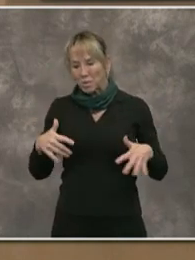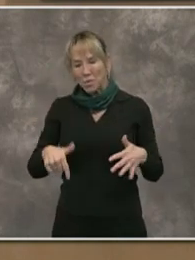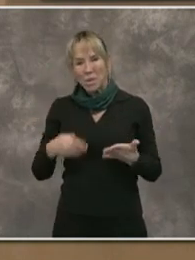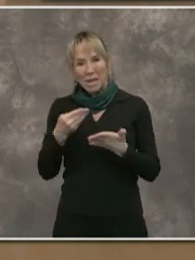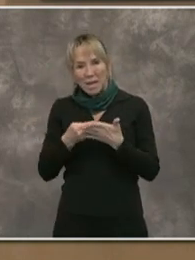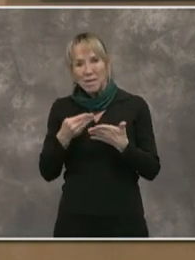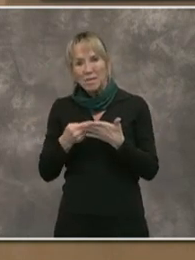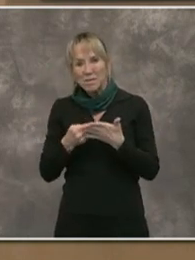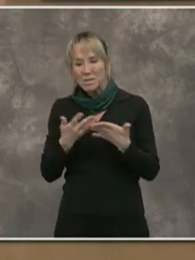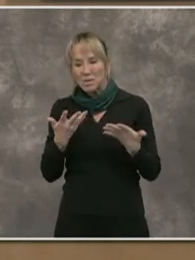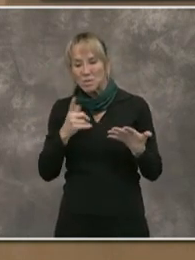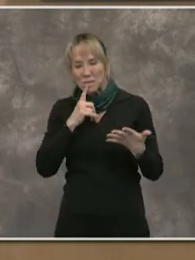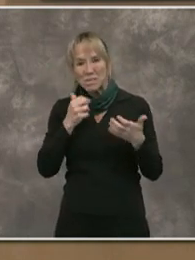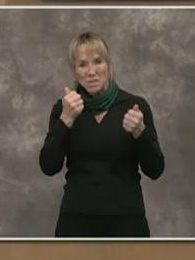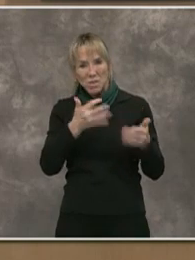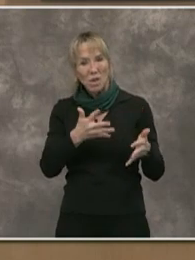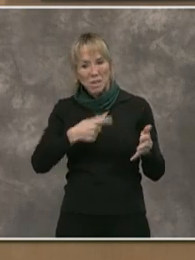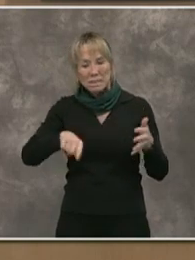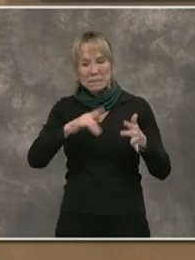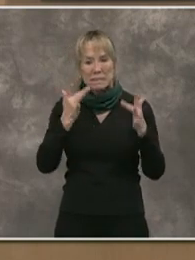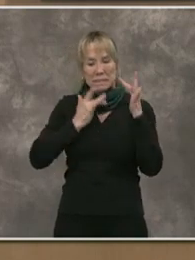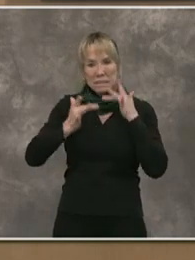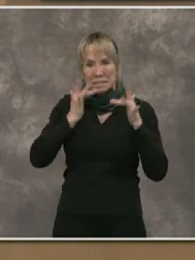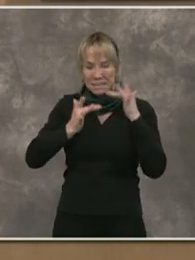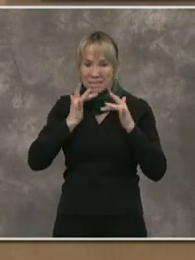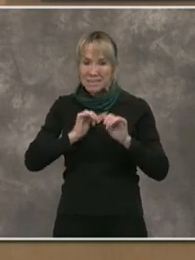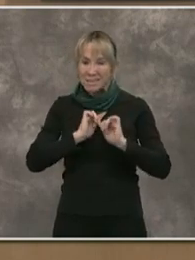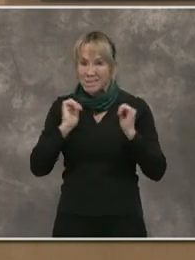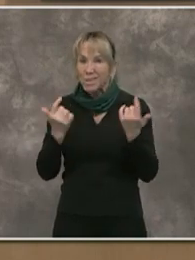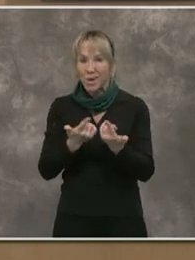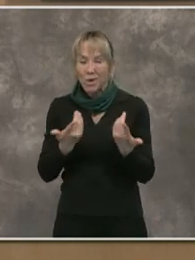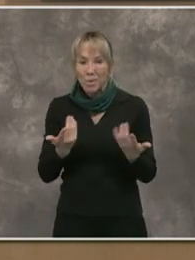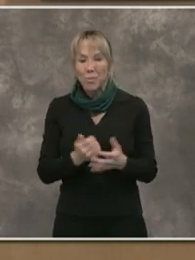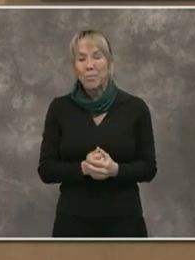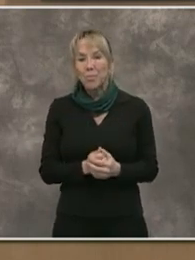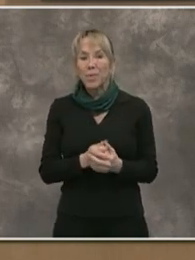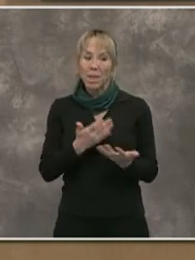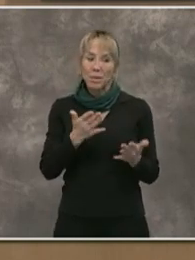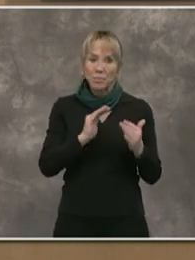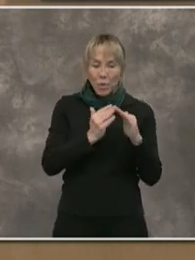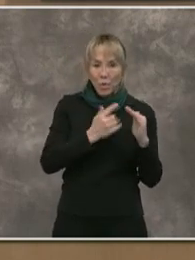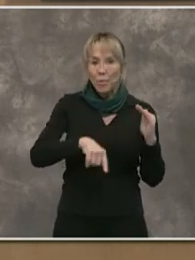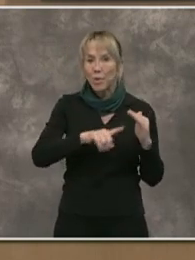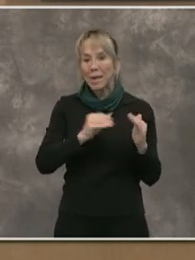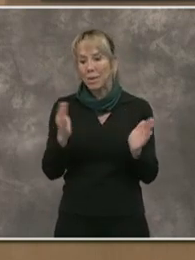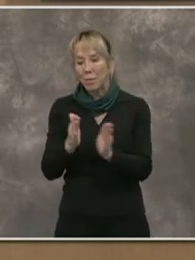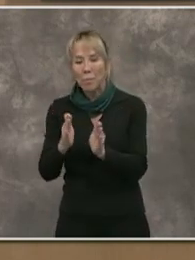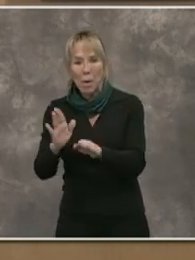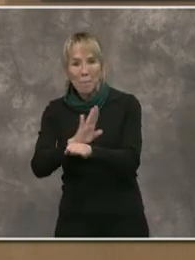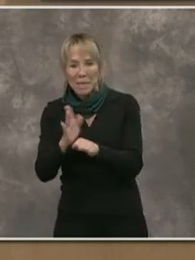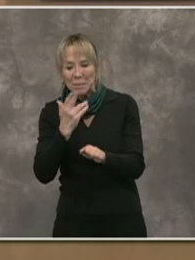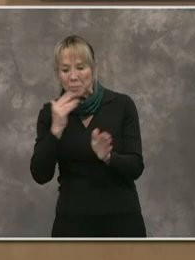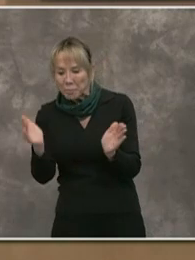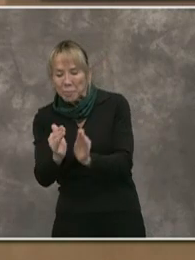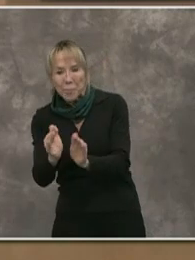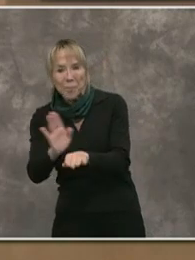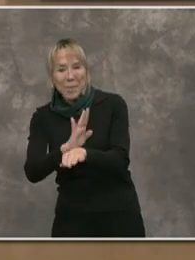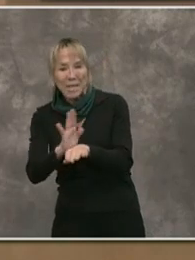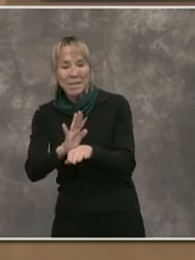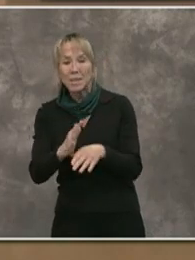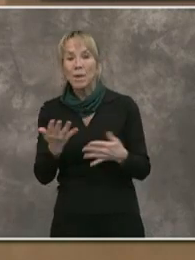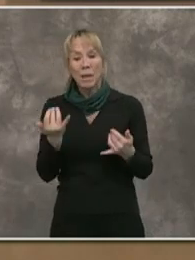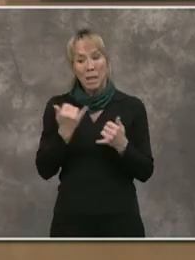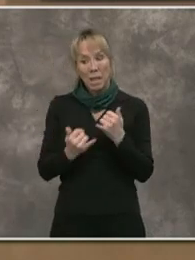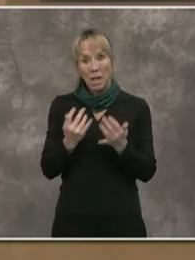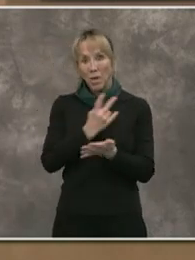virus has created for all of us in the community, and certainly for small business and mom and pop operations. So over the last